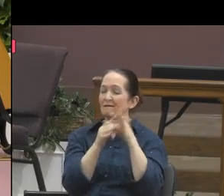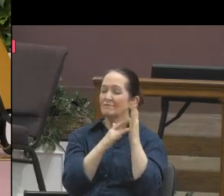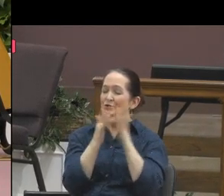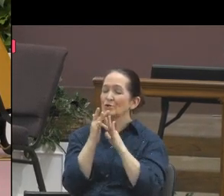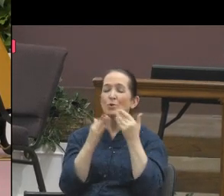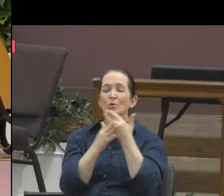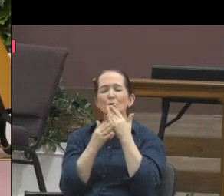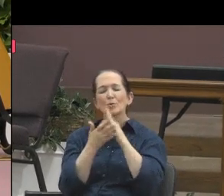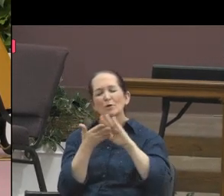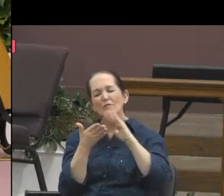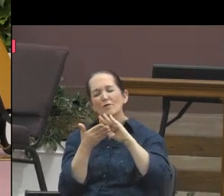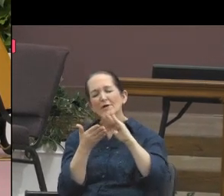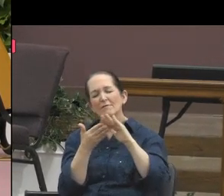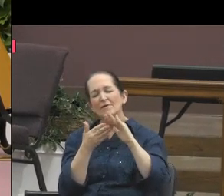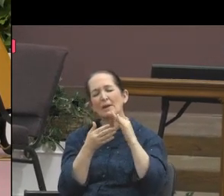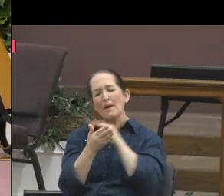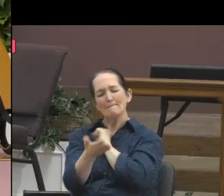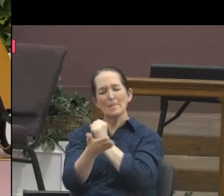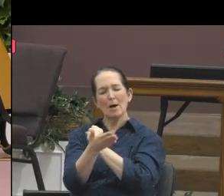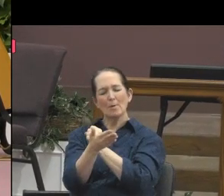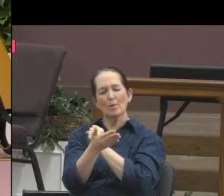the forgiving power of the cross?